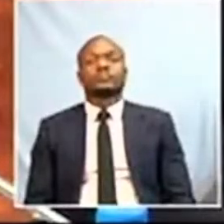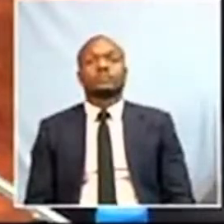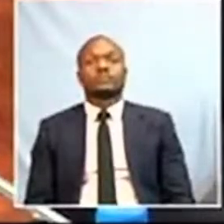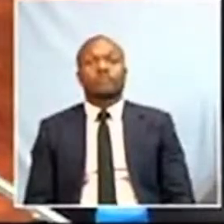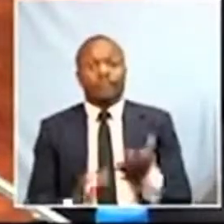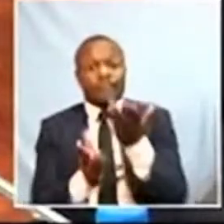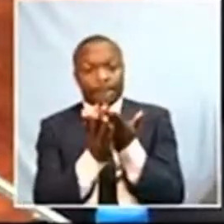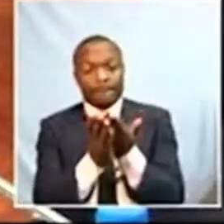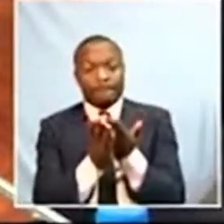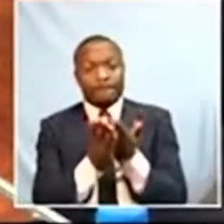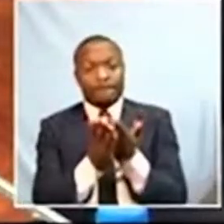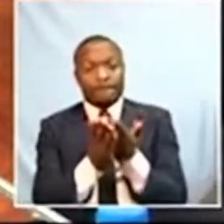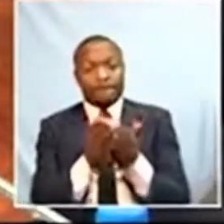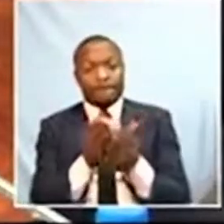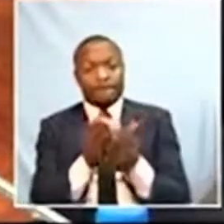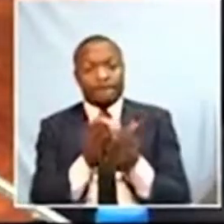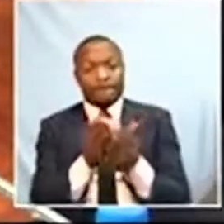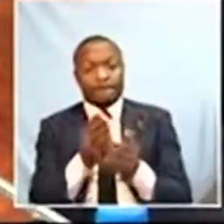See Appendix G.